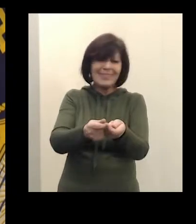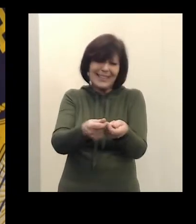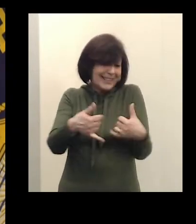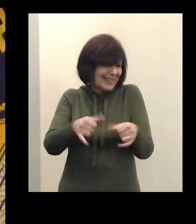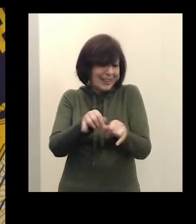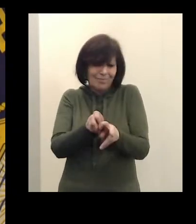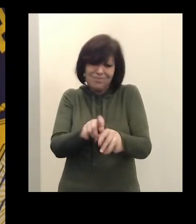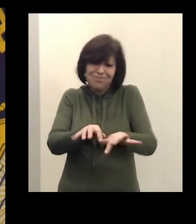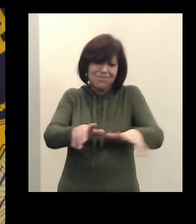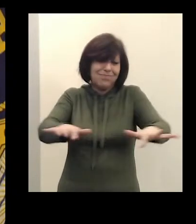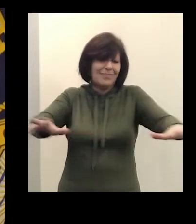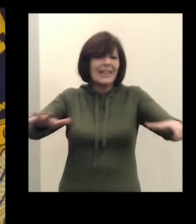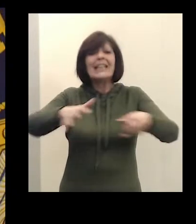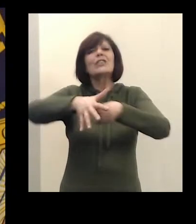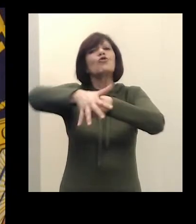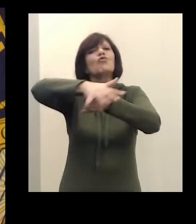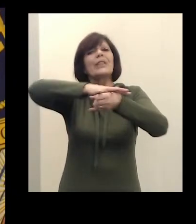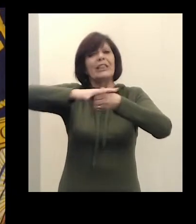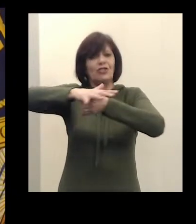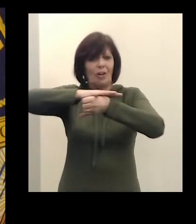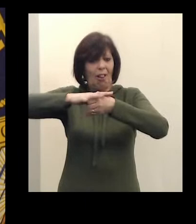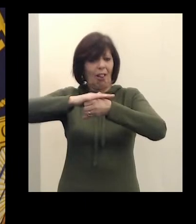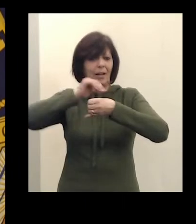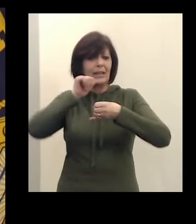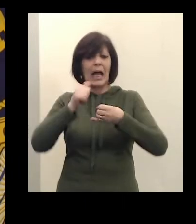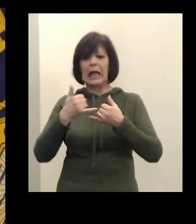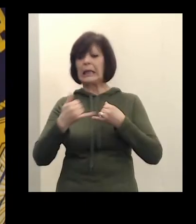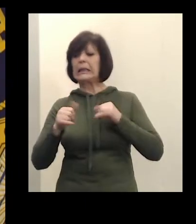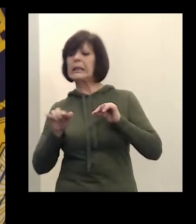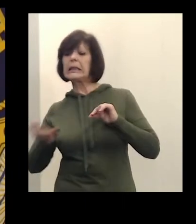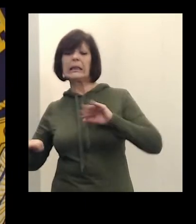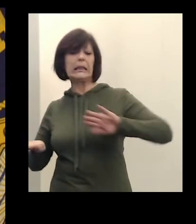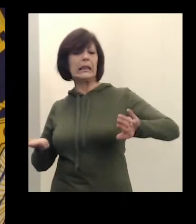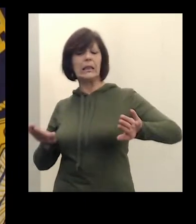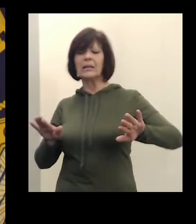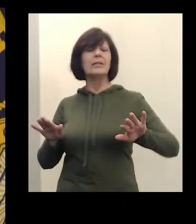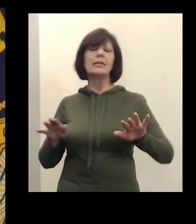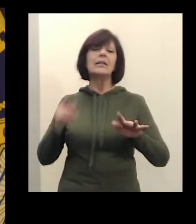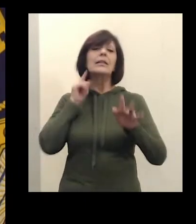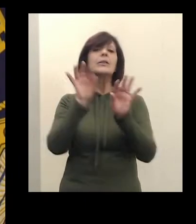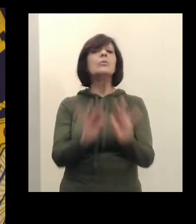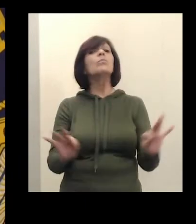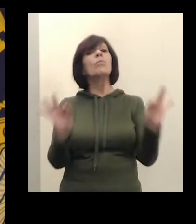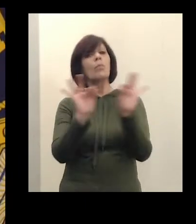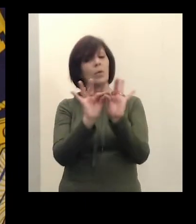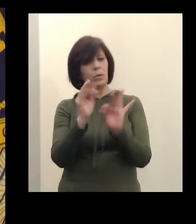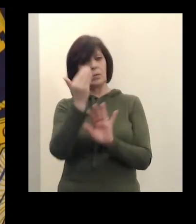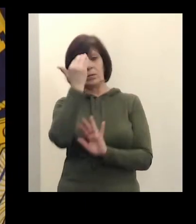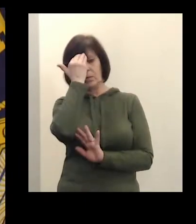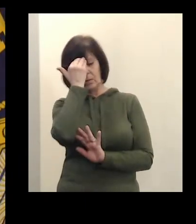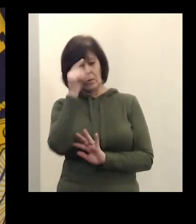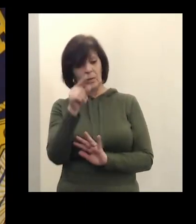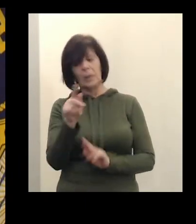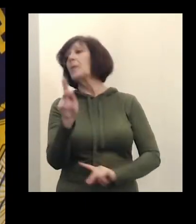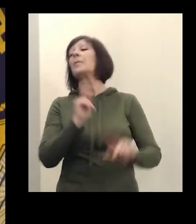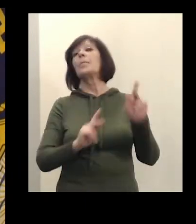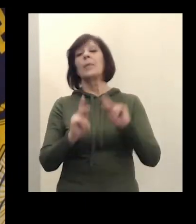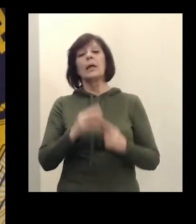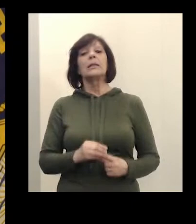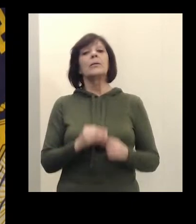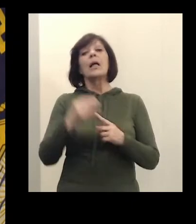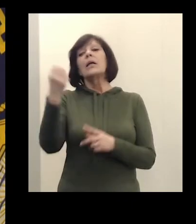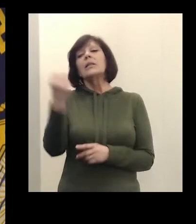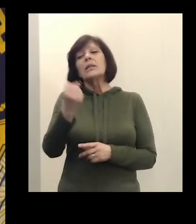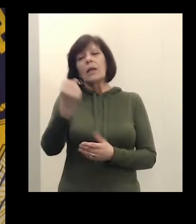a regional review, and I think it's important to note that a lot of people, especially in the southern part of our